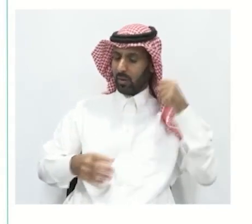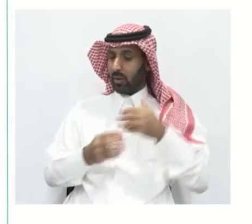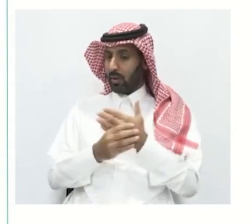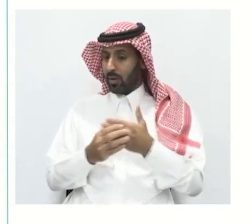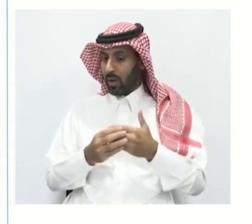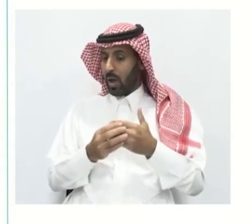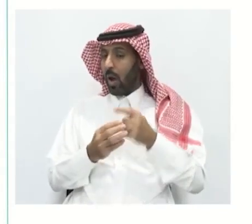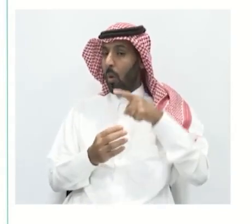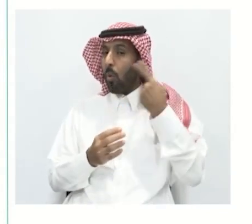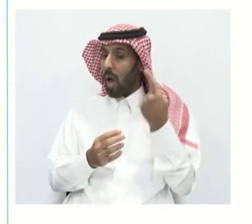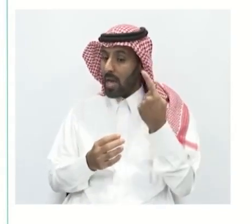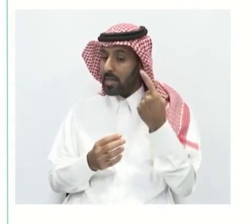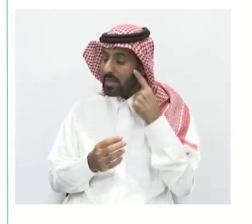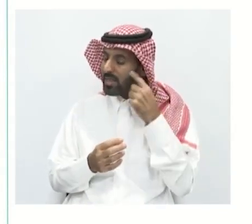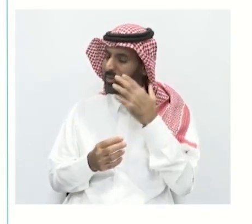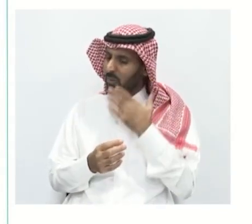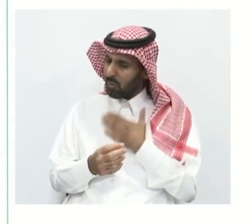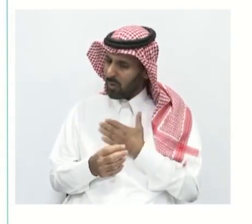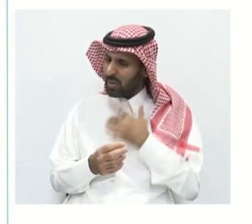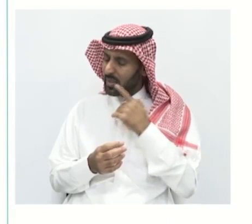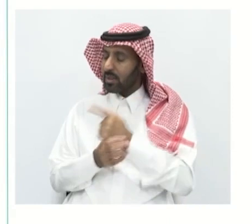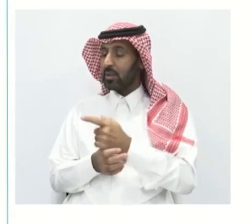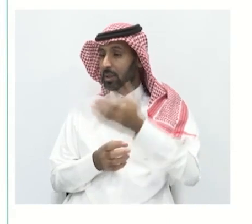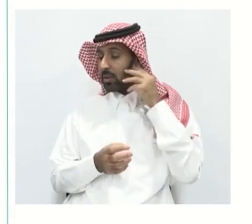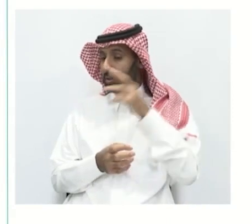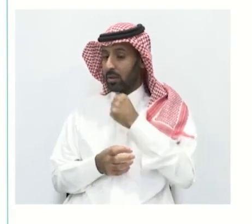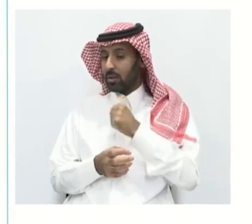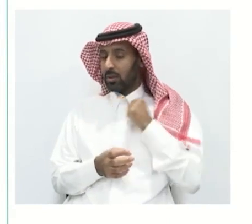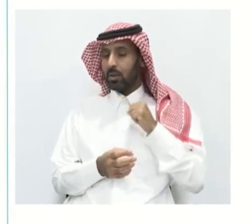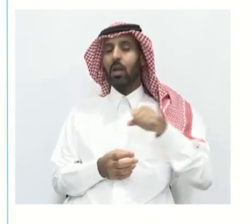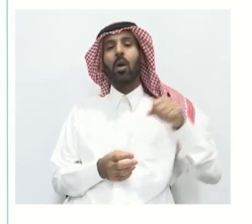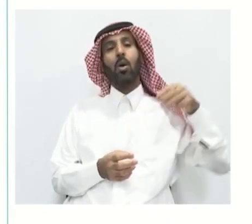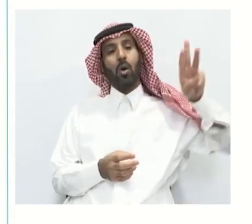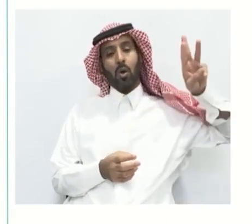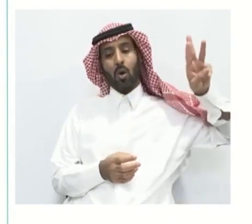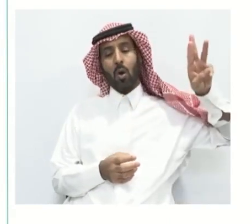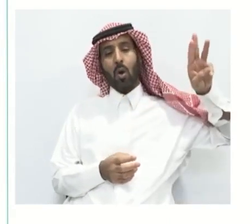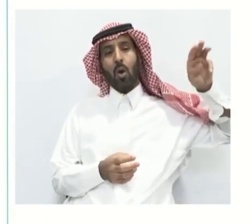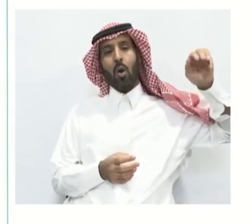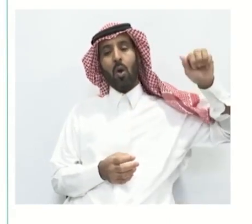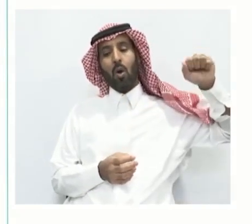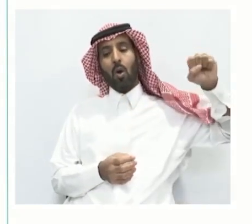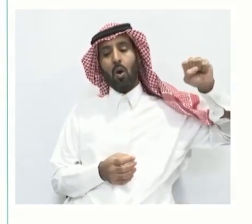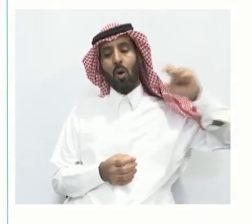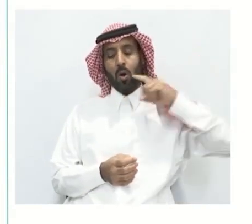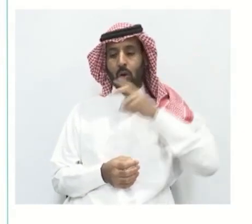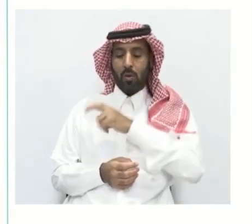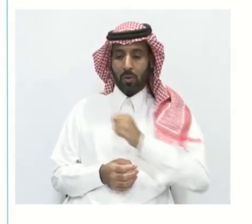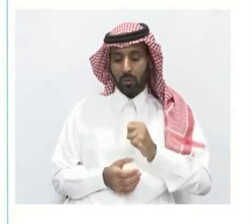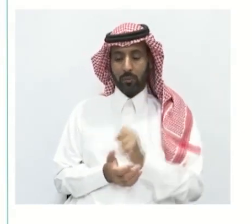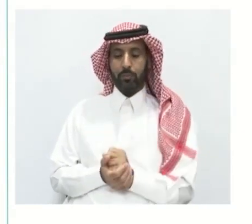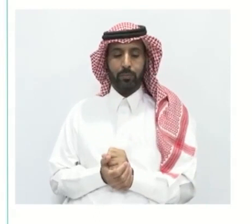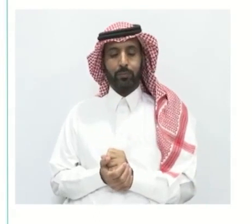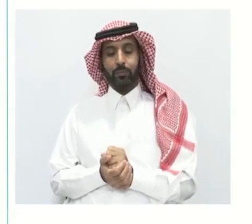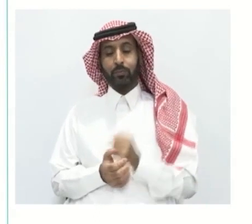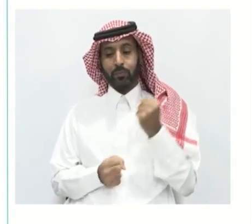a singular, of course you know that. Yes, he was. Yes, he was. He apologized to the victim. We